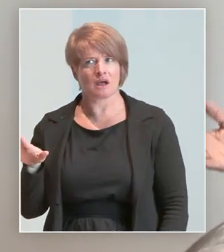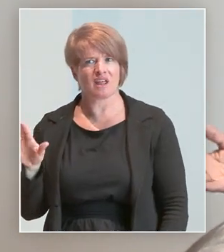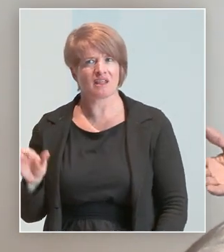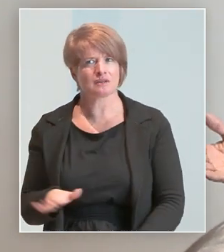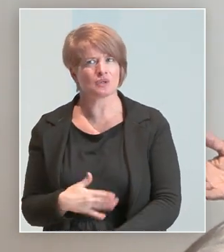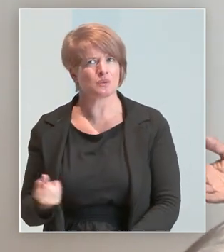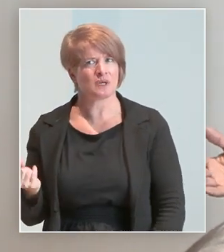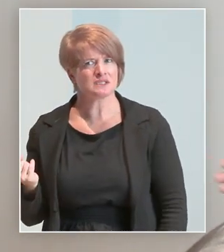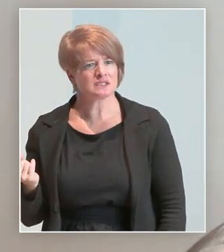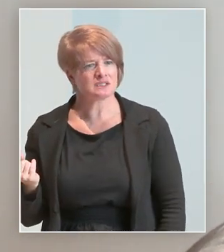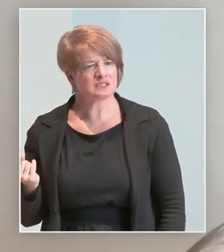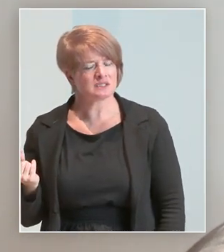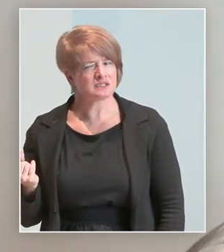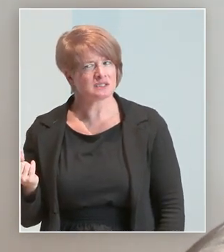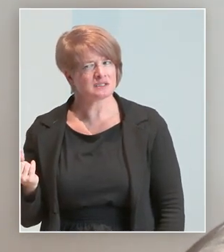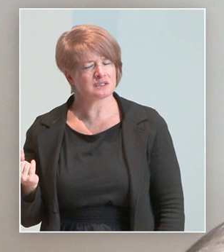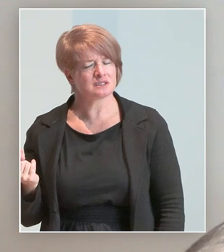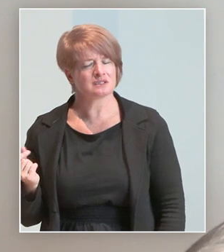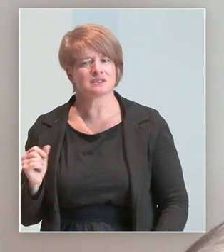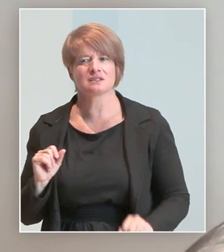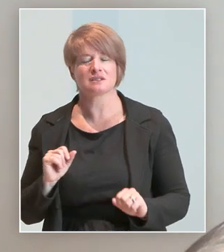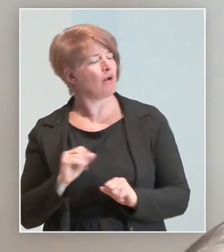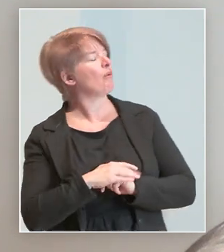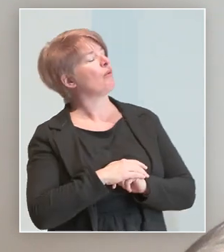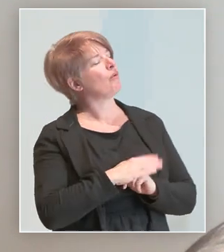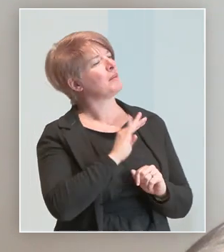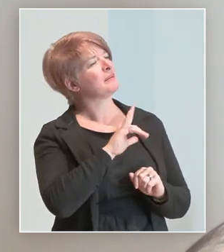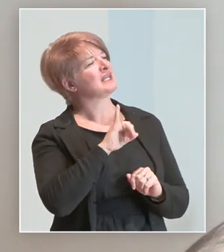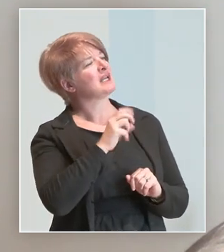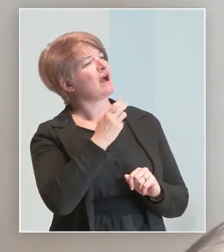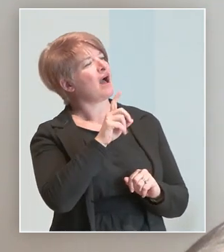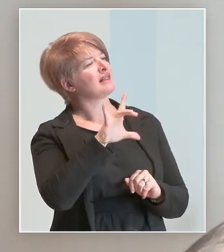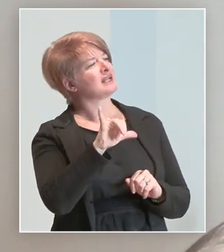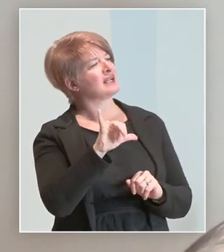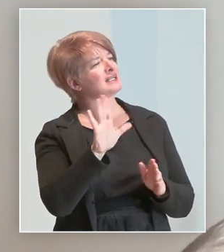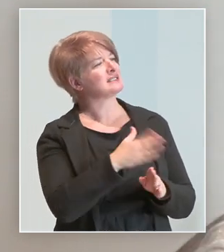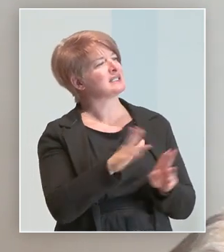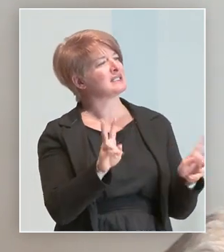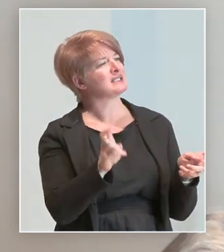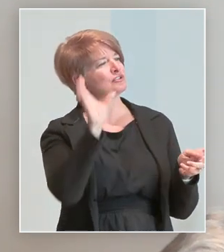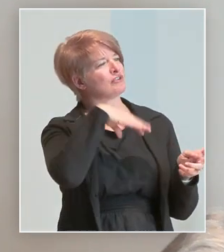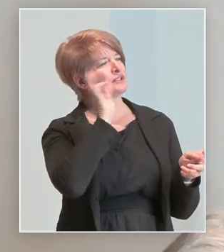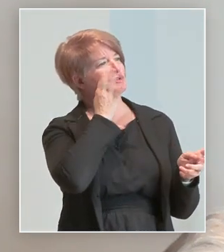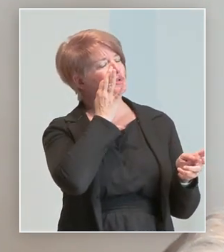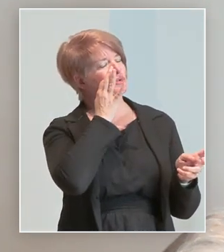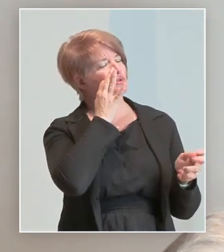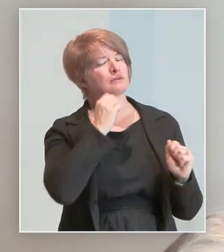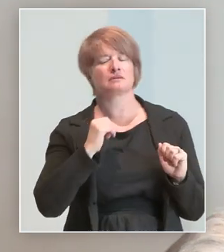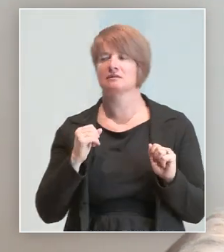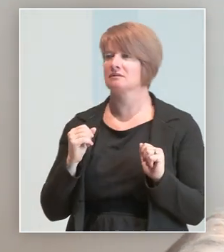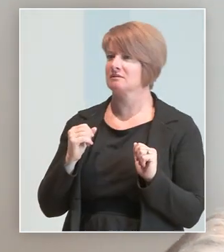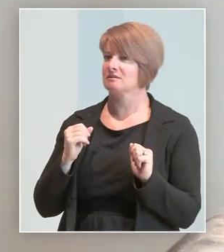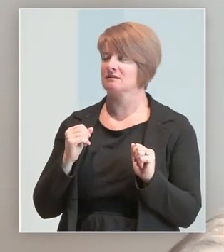What song is this? It's Billie Holiday singing Strange Fruit. At that exact moment,